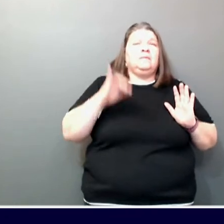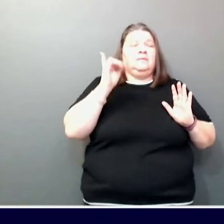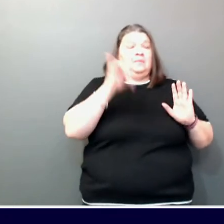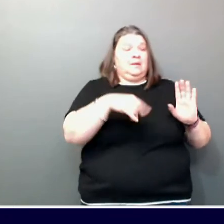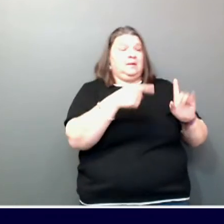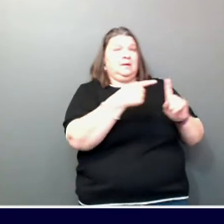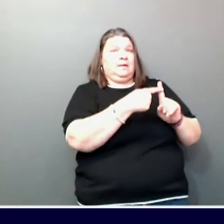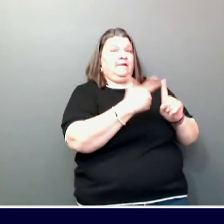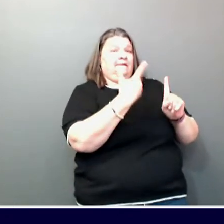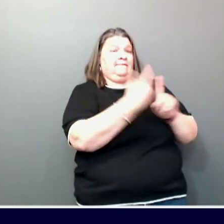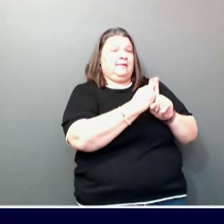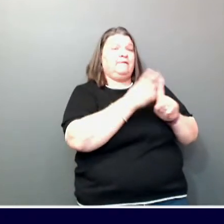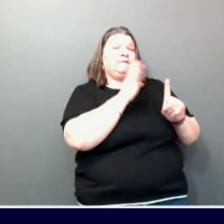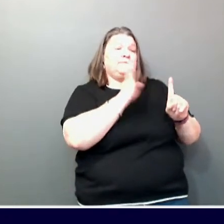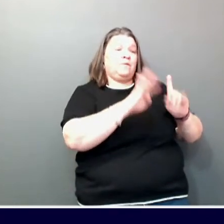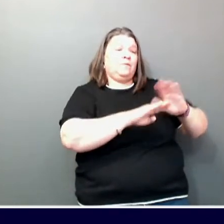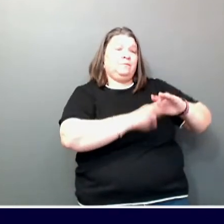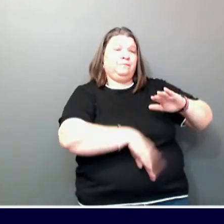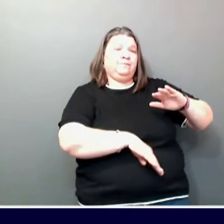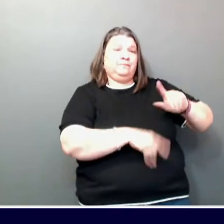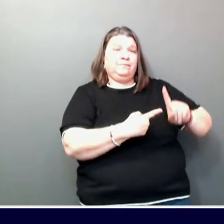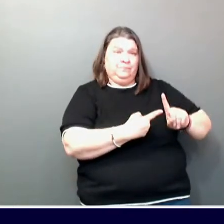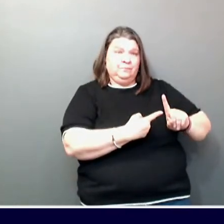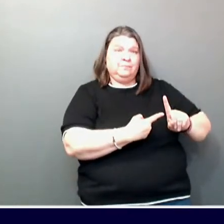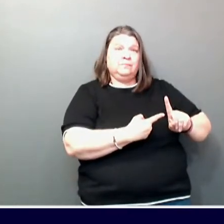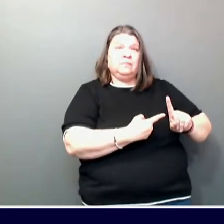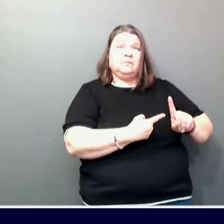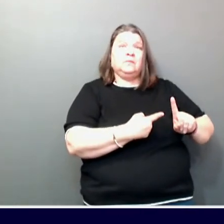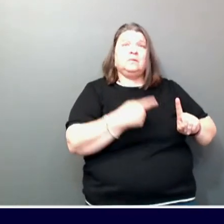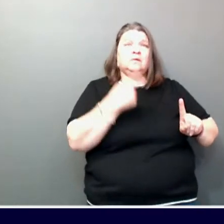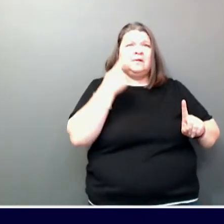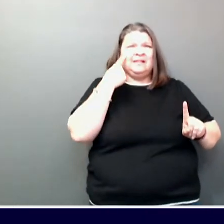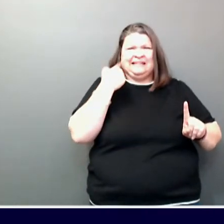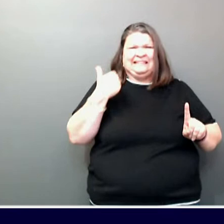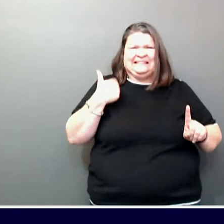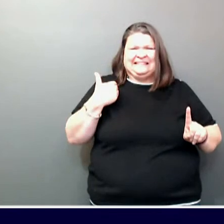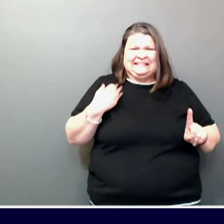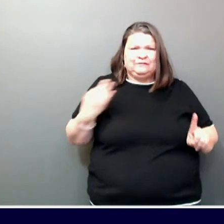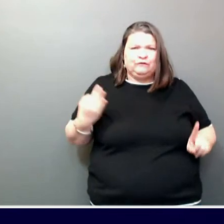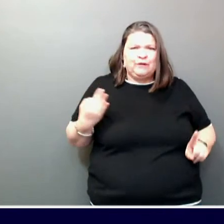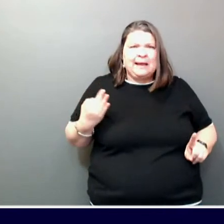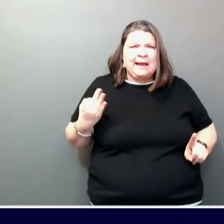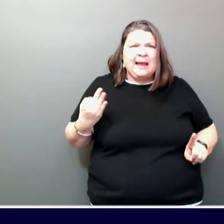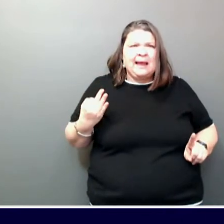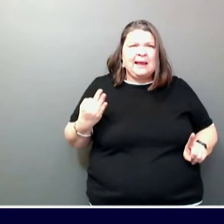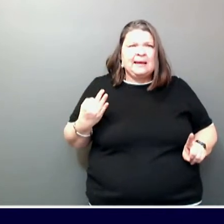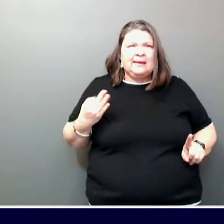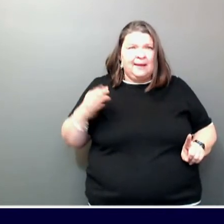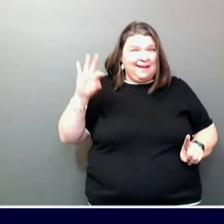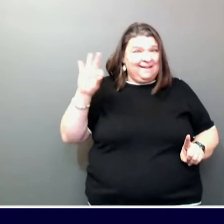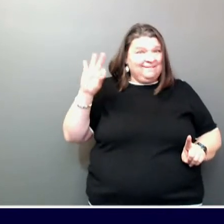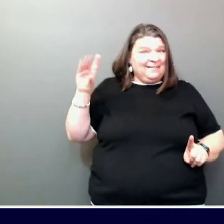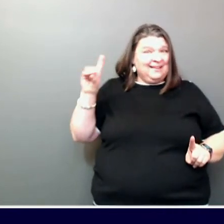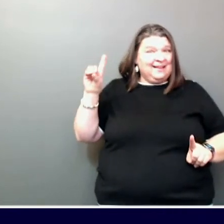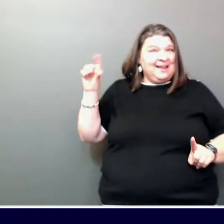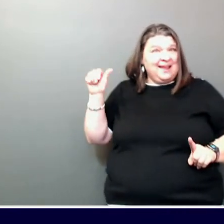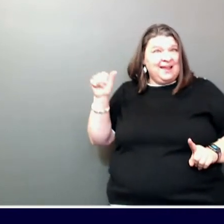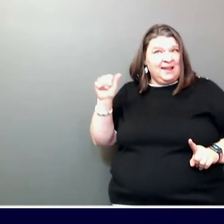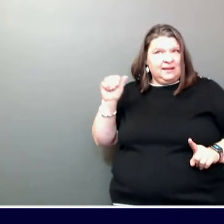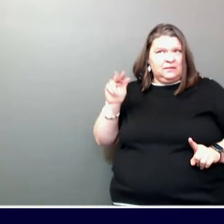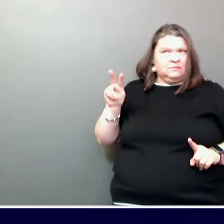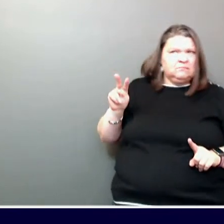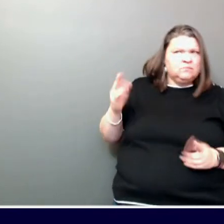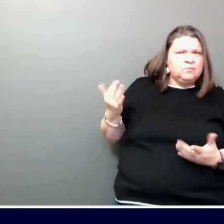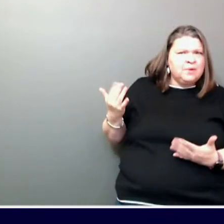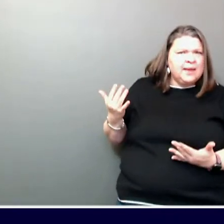age of 5. I think it was on Friday where the FDA said, wait, we're not going to decide this just yet. We want to see